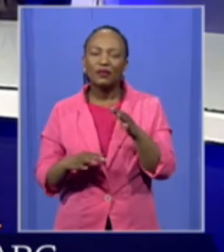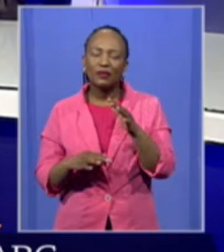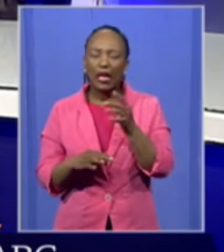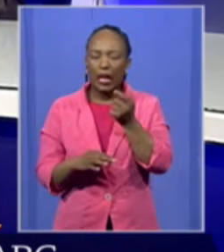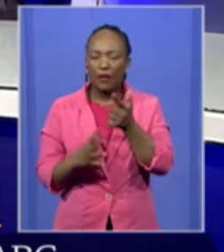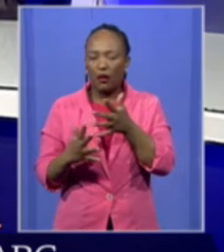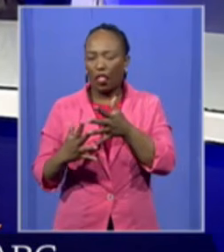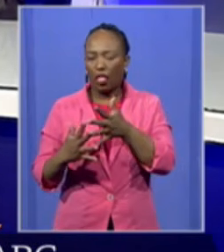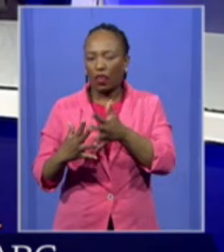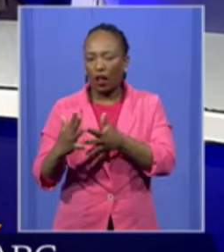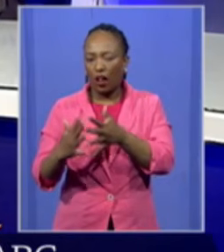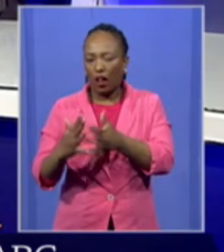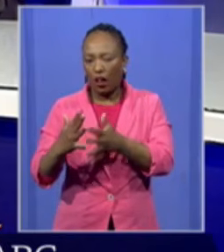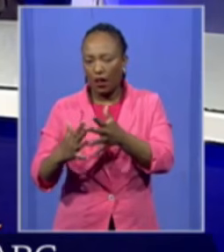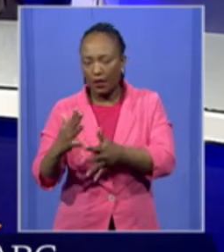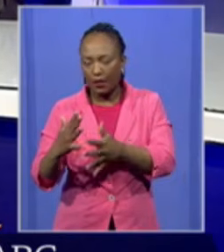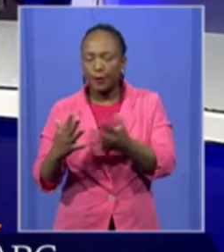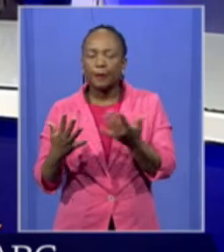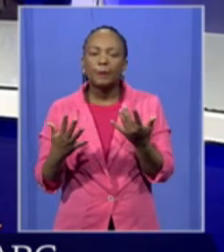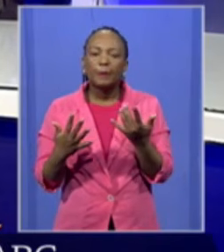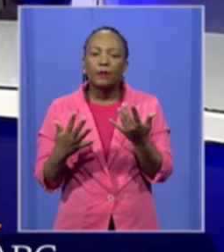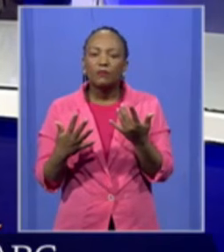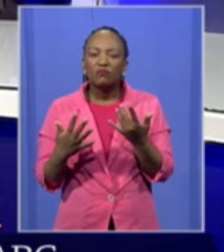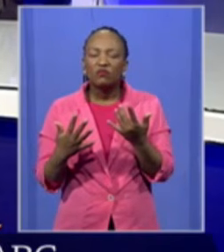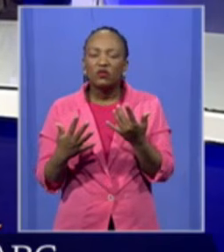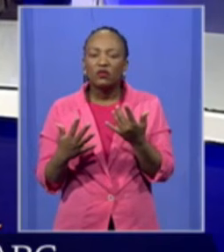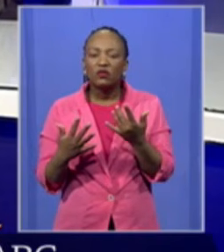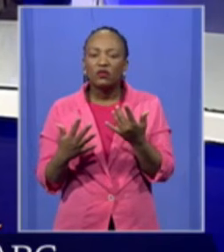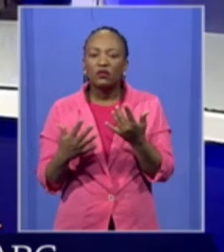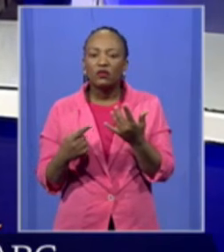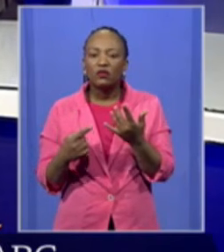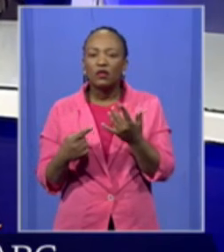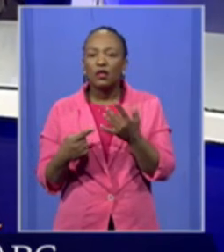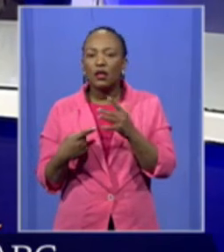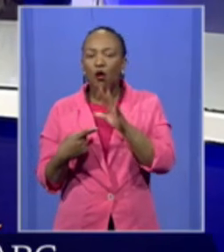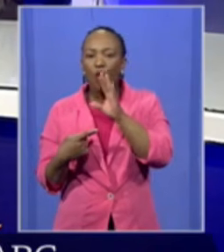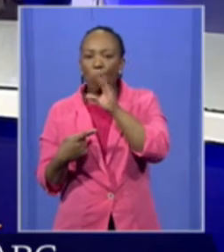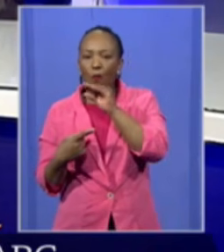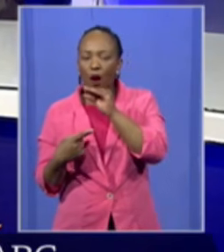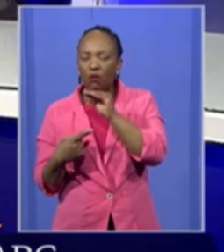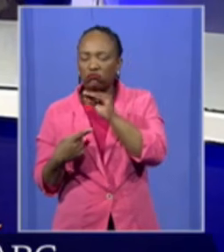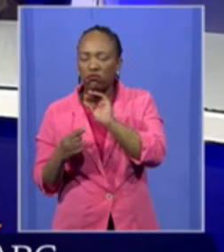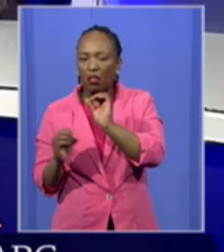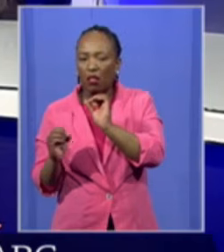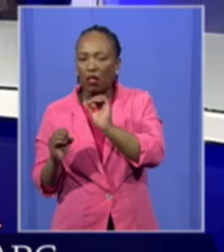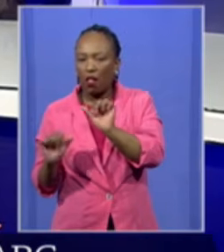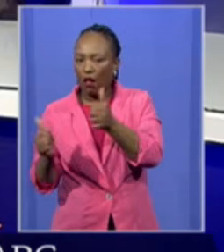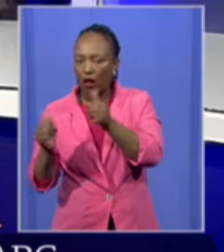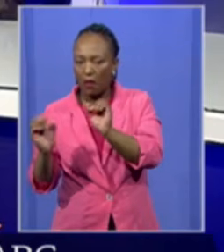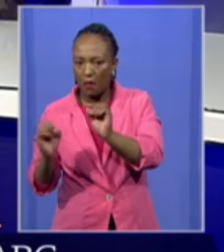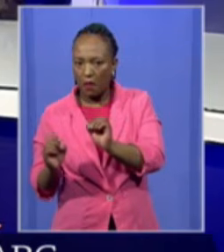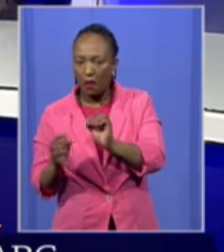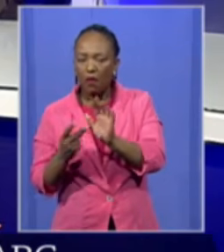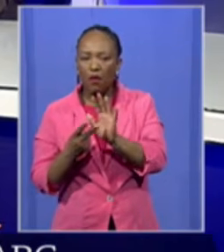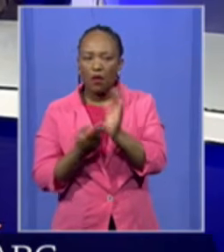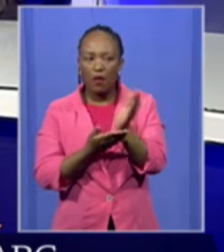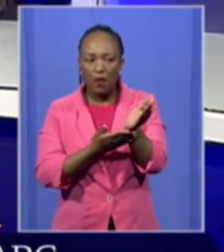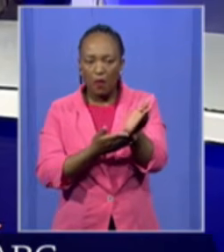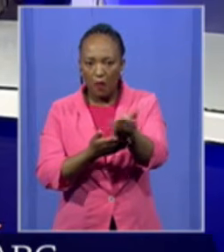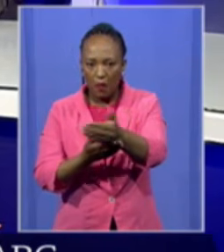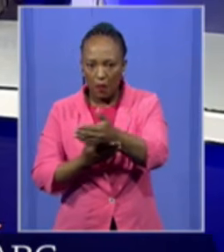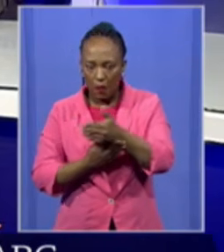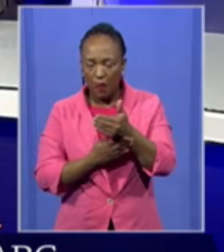mo ne re sa bui hantle mo ne re sa etsi dintho hantle ra bukeletsa ke a bona